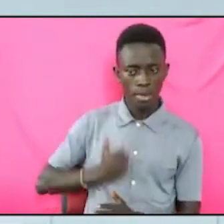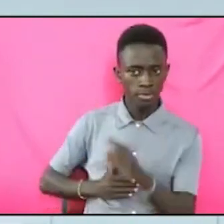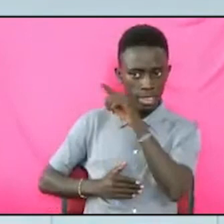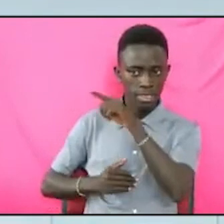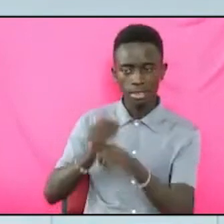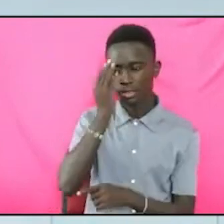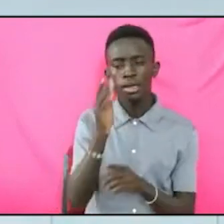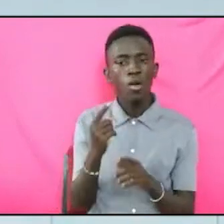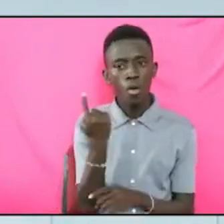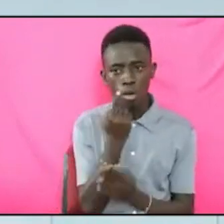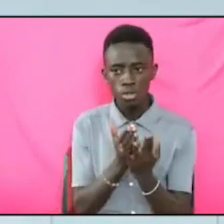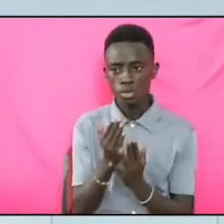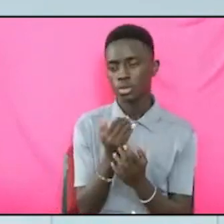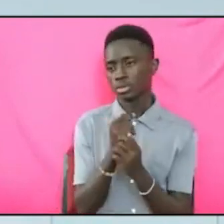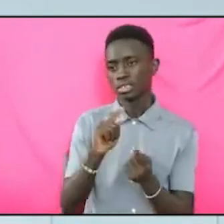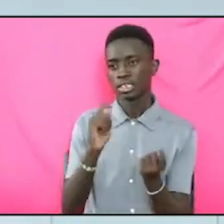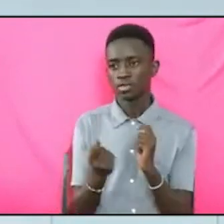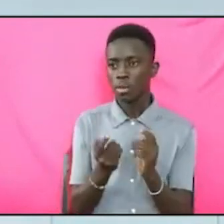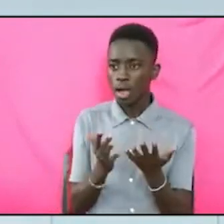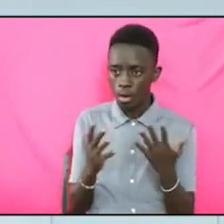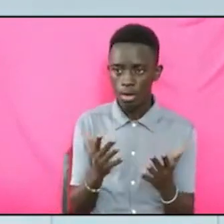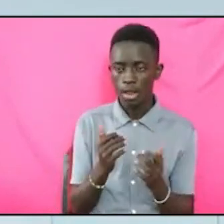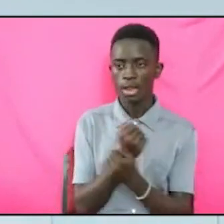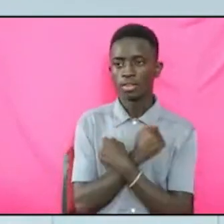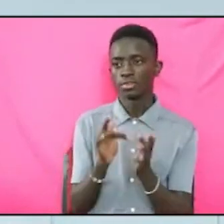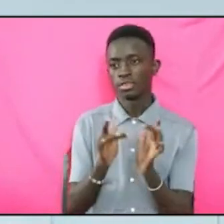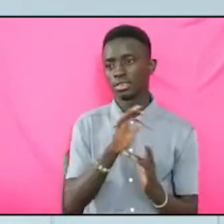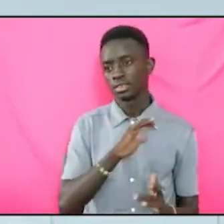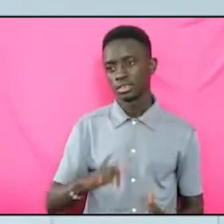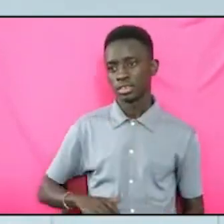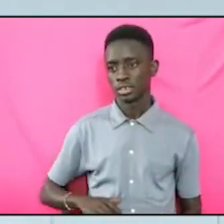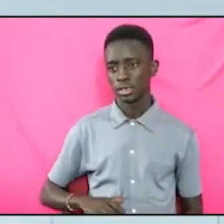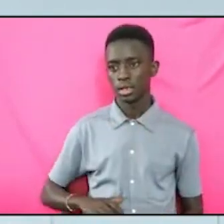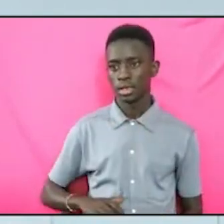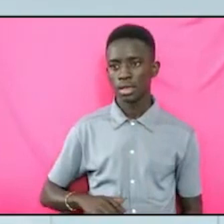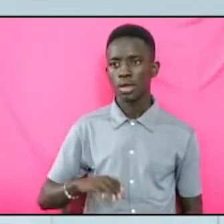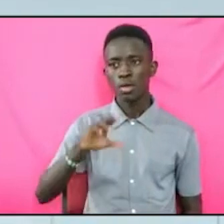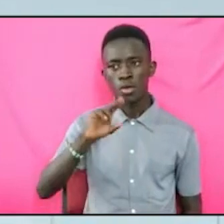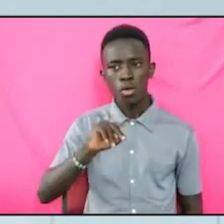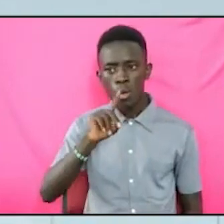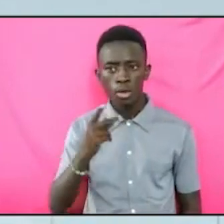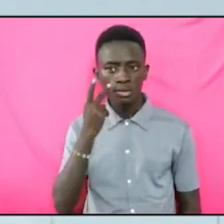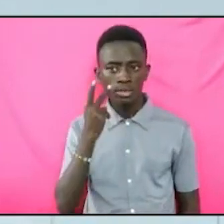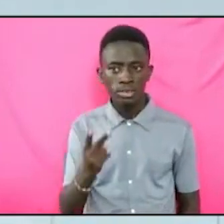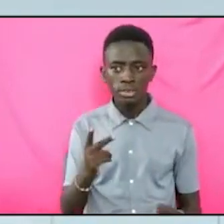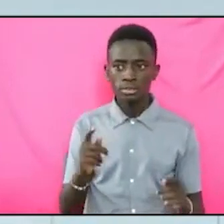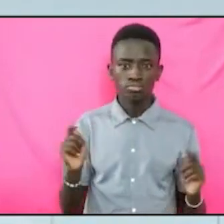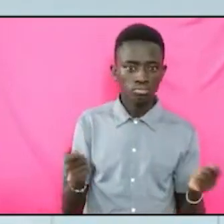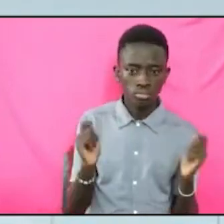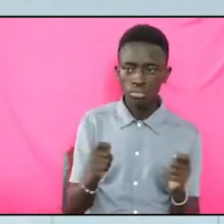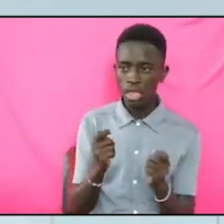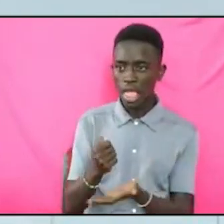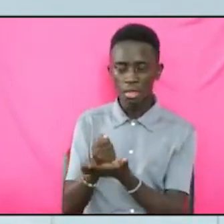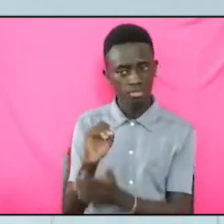of Jesus Christ that gets us to this level. Nothing else. No magic, no witchcraft. It is only the transforming